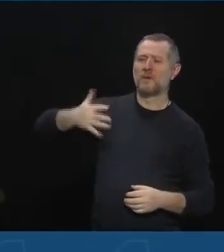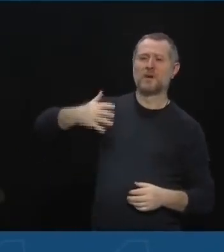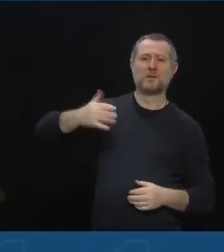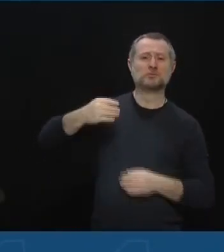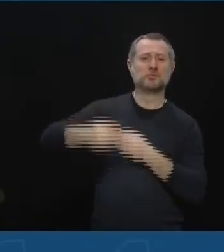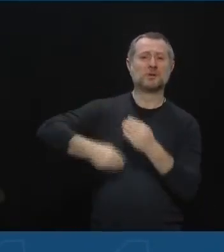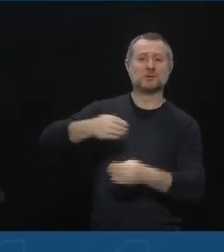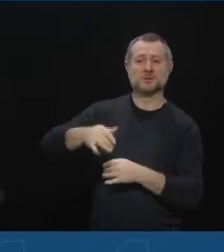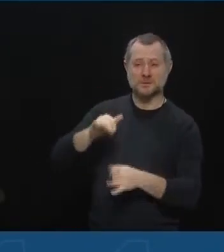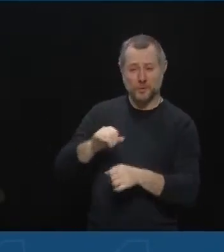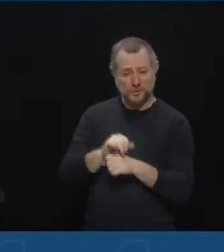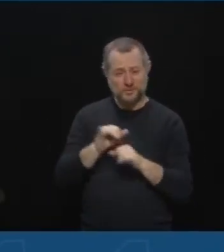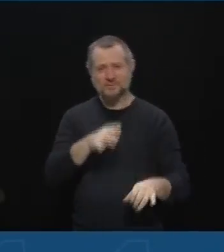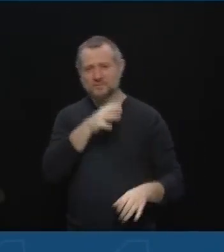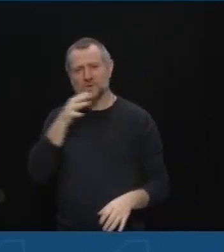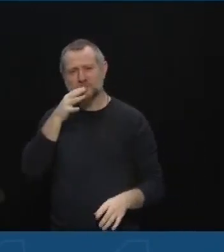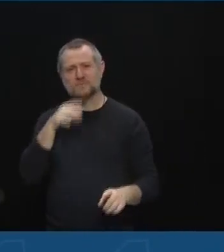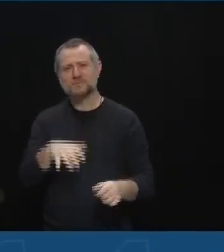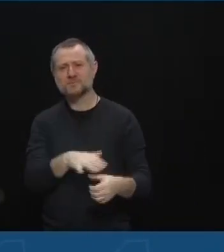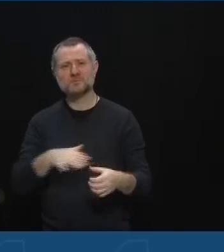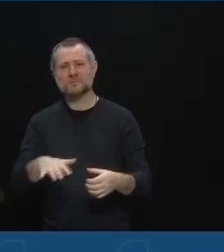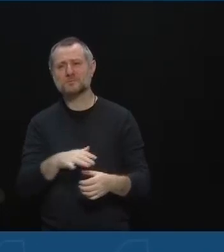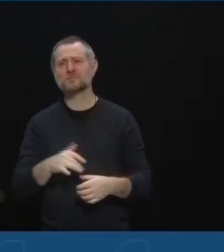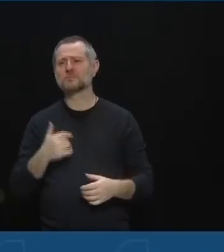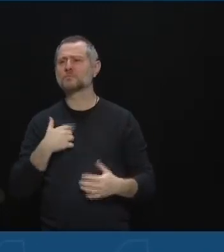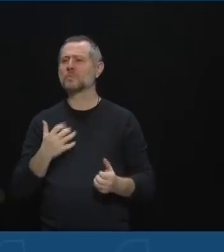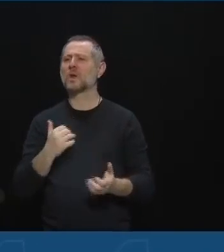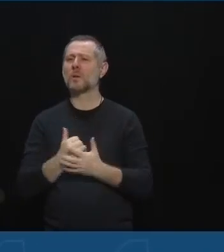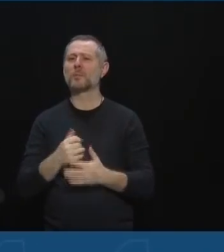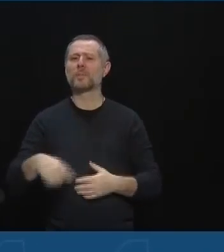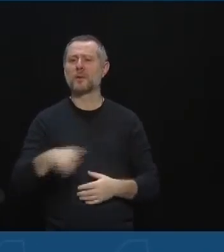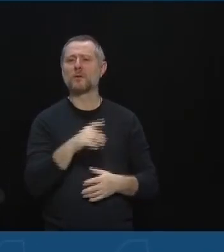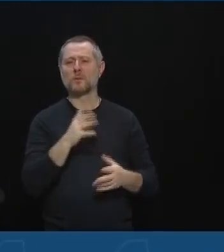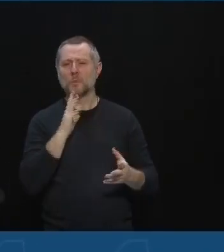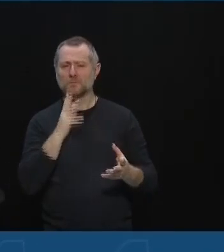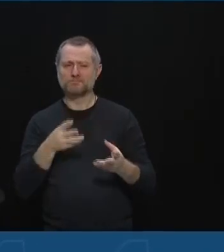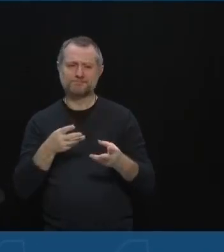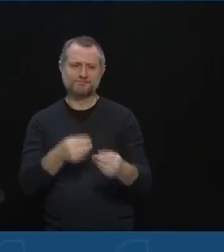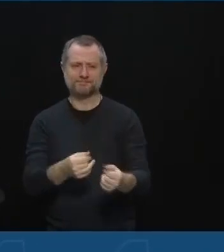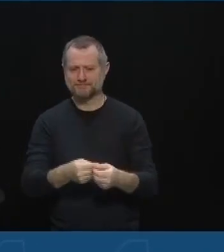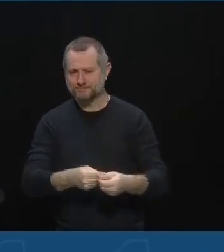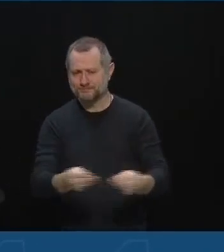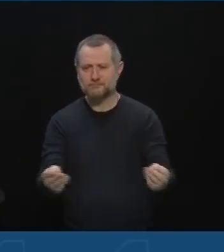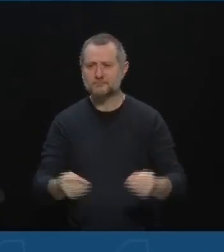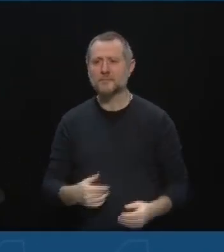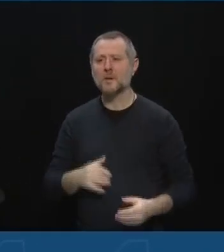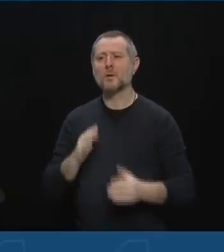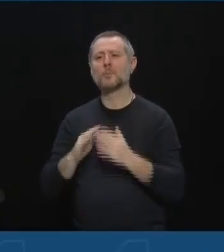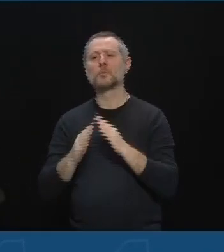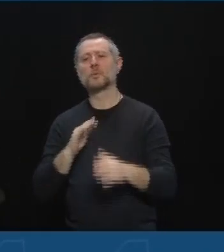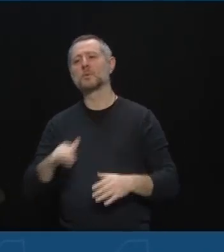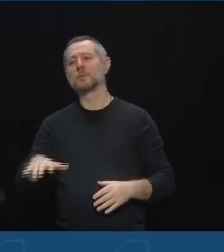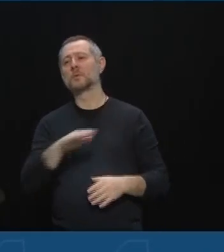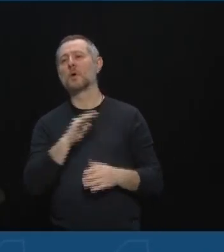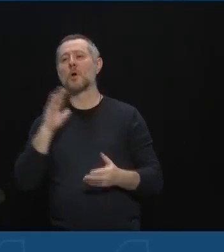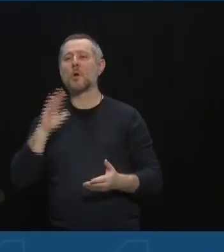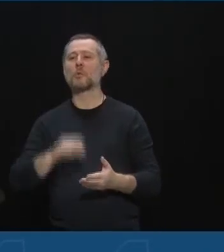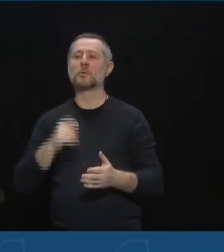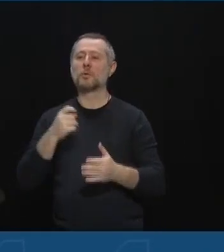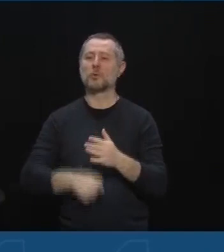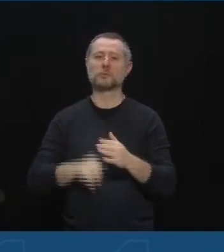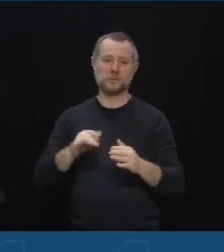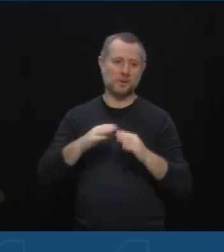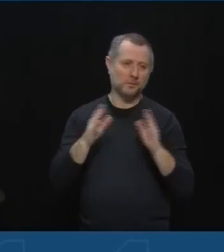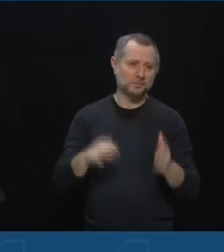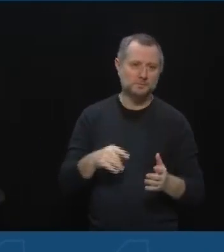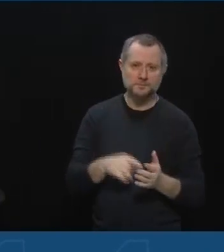our identity. So we're going to help them with their additional costs, as well as the communities with lower-cost housing in the rural areas as well.